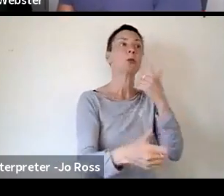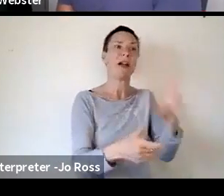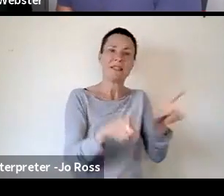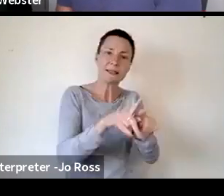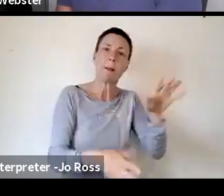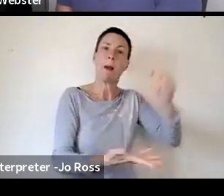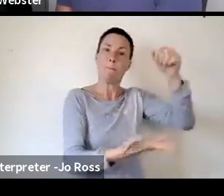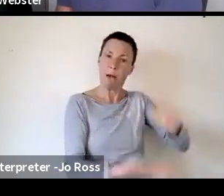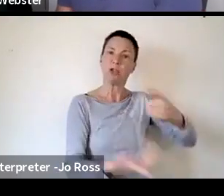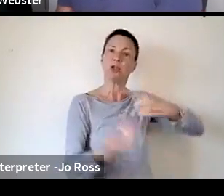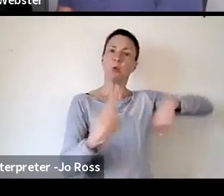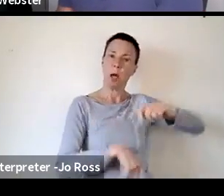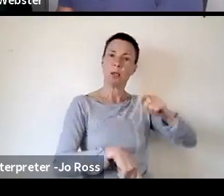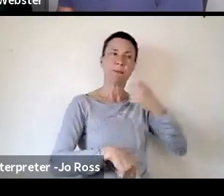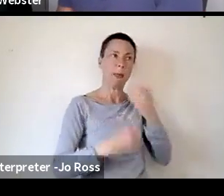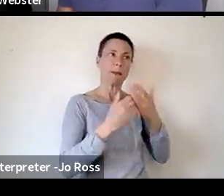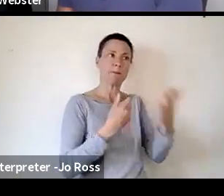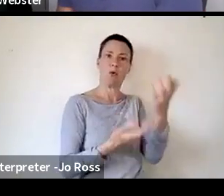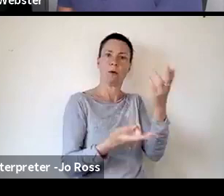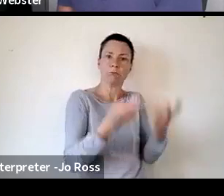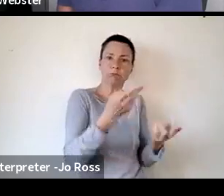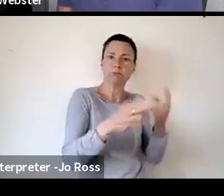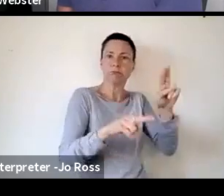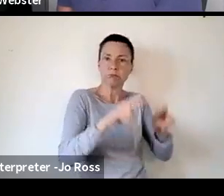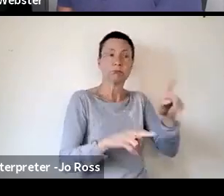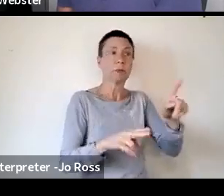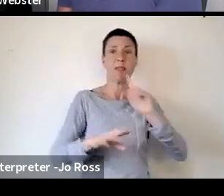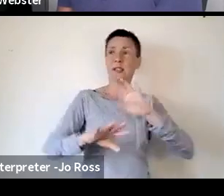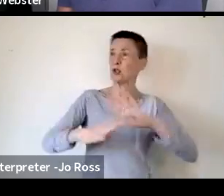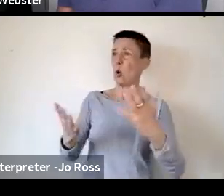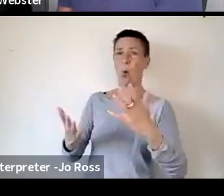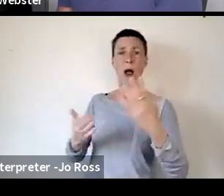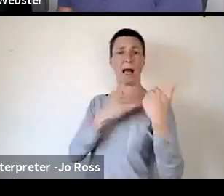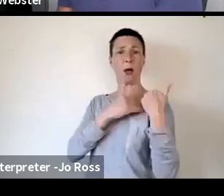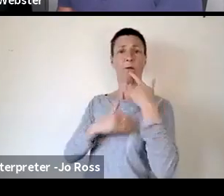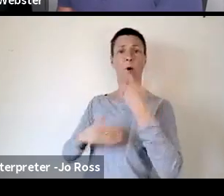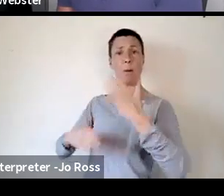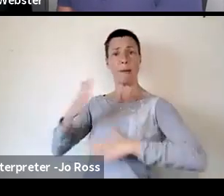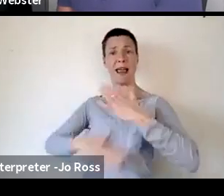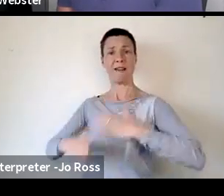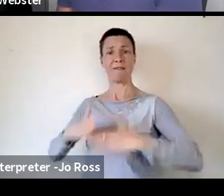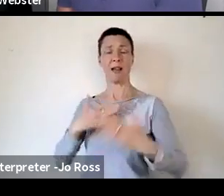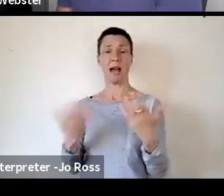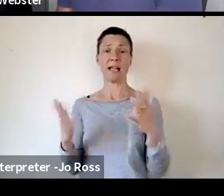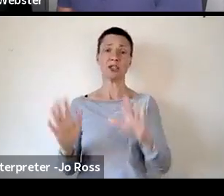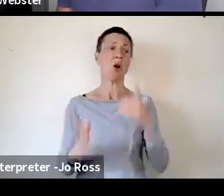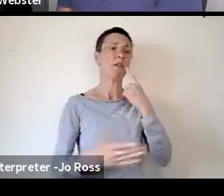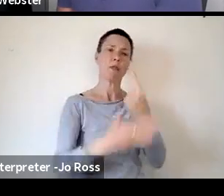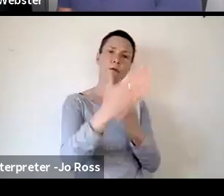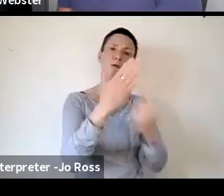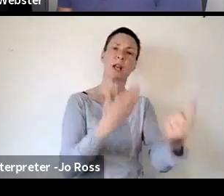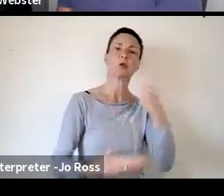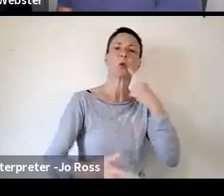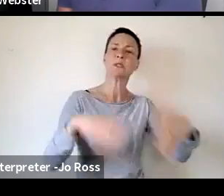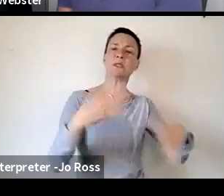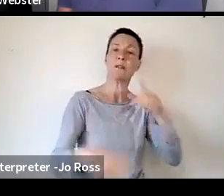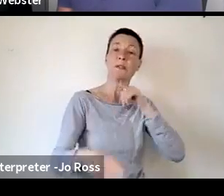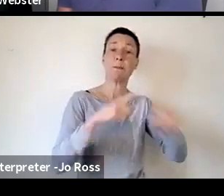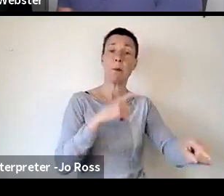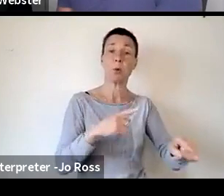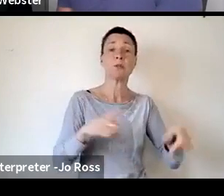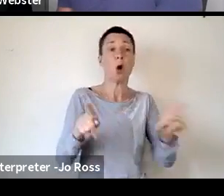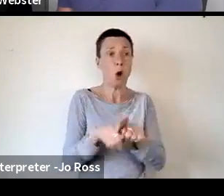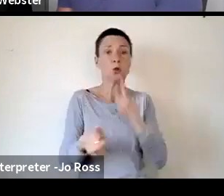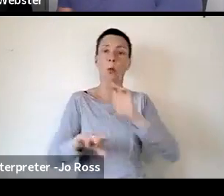that we do. There's no accountability for bad behaviour, and it's often the freelancer who suffers. Coupled with a lack of training